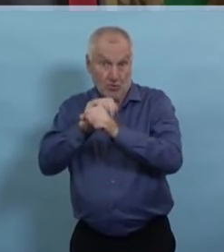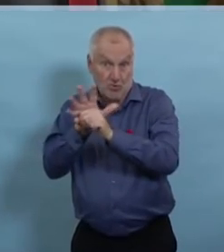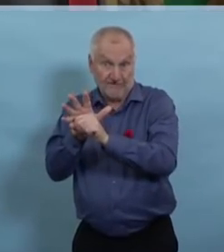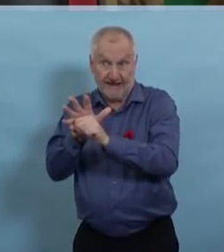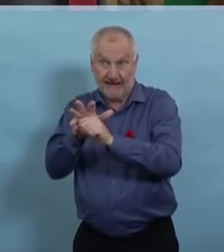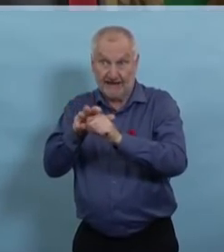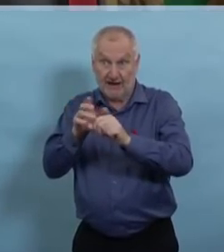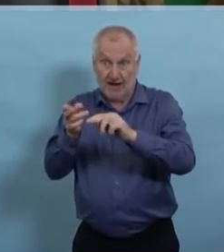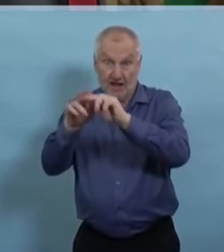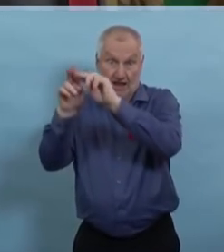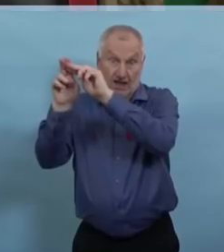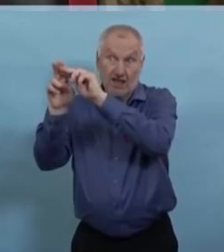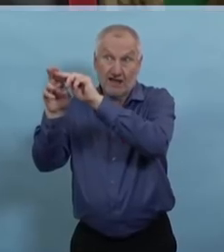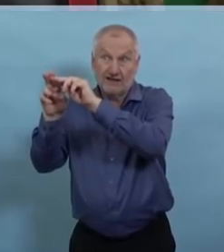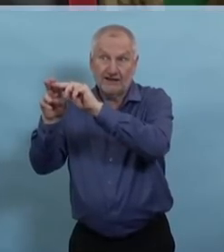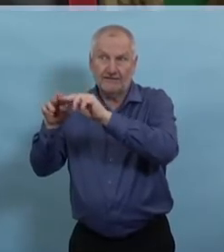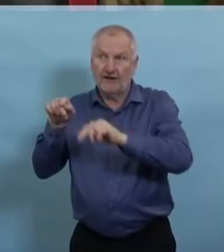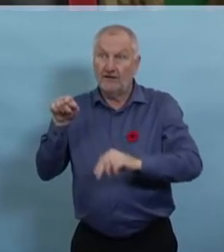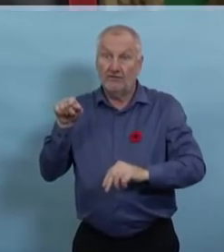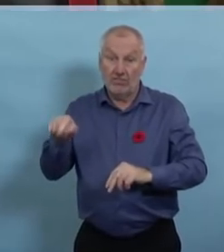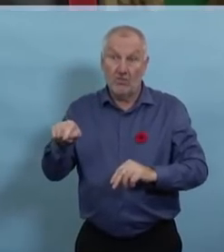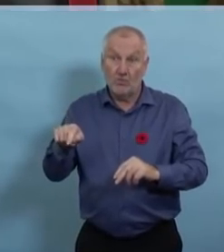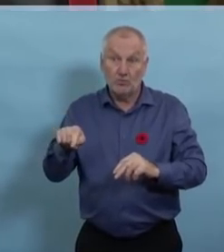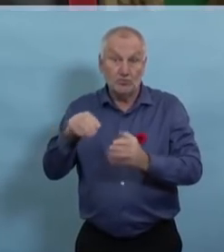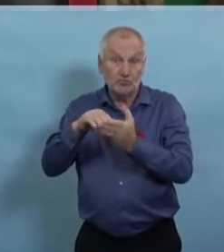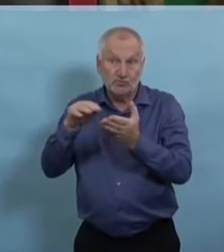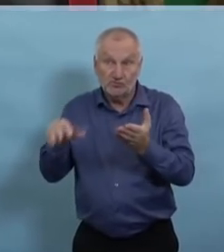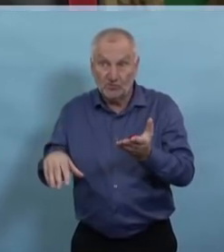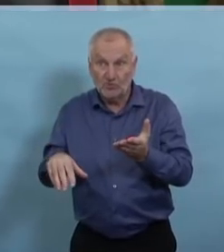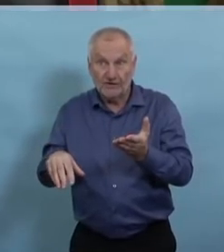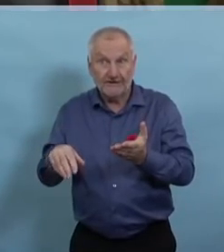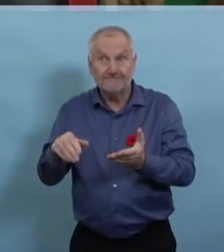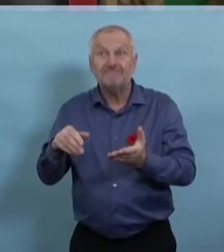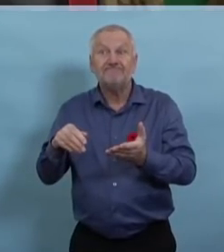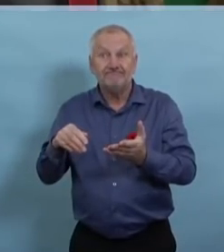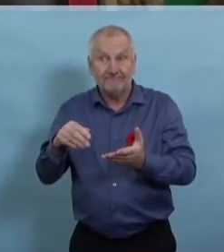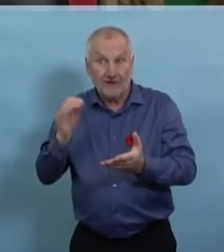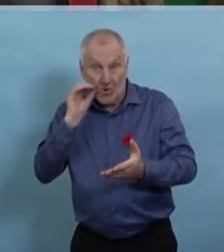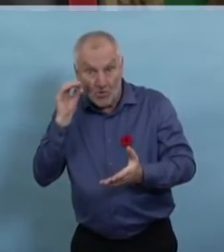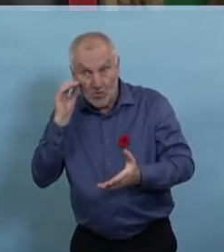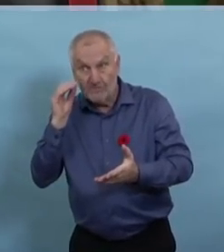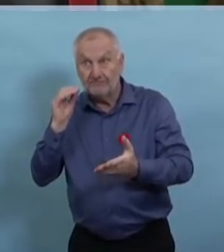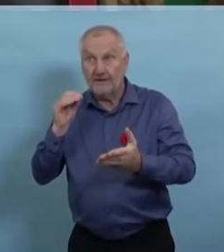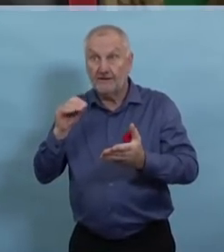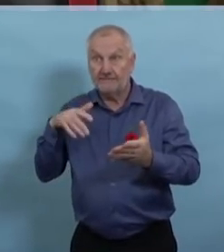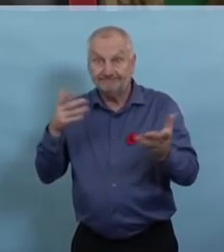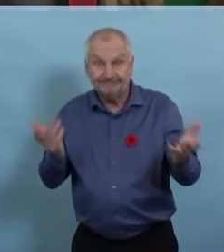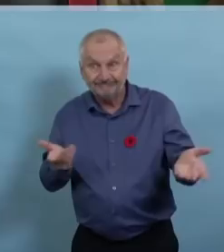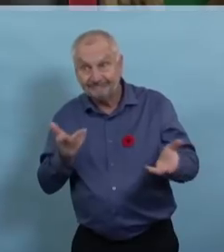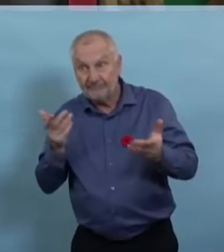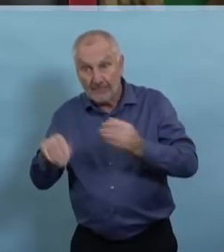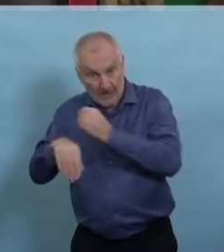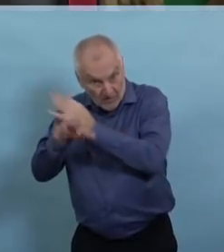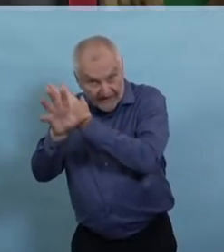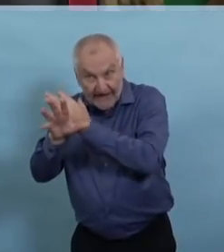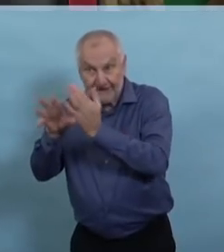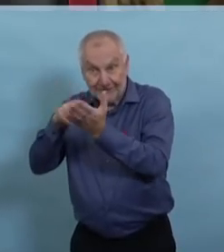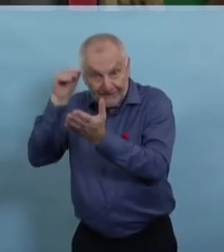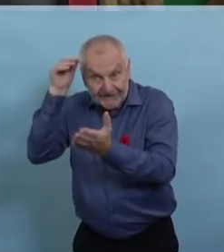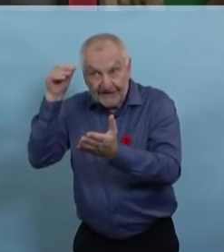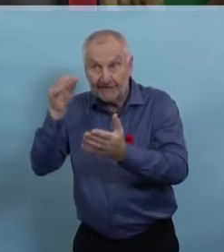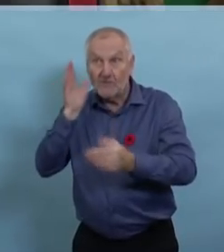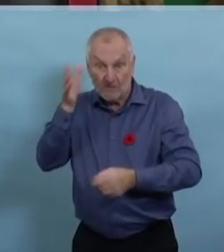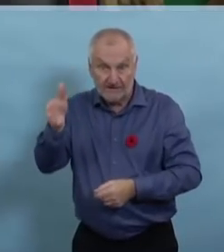those kids also will find themselves at home and in need of remote learning. And so this support center is intended to be